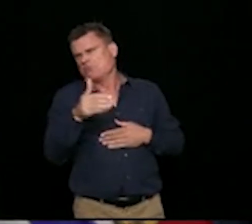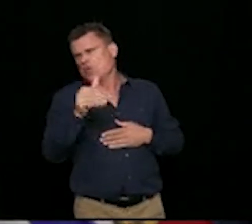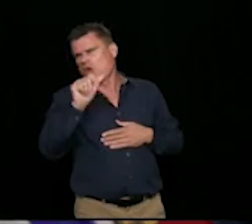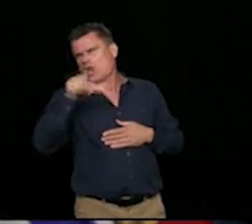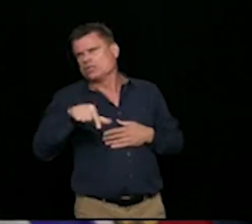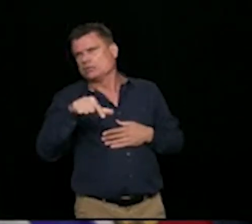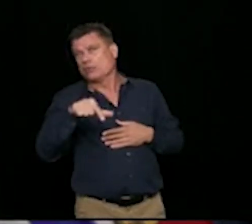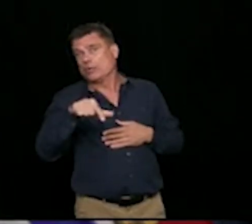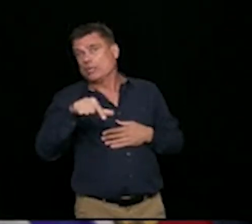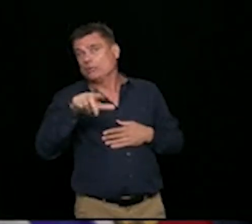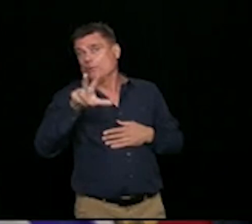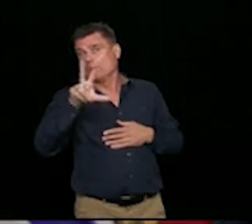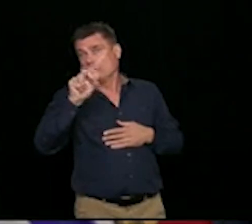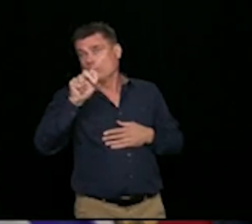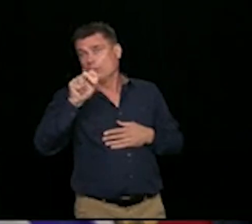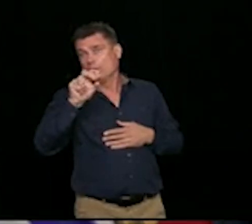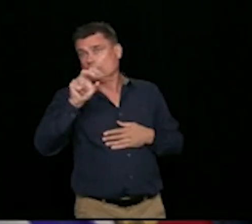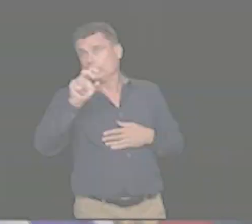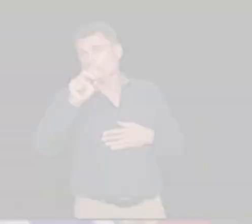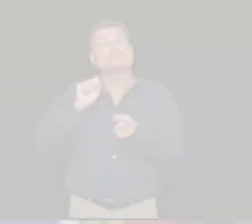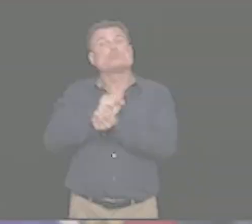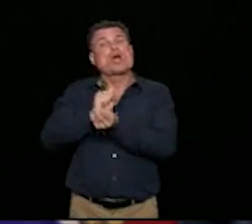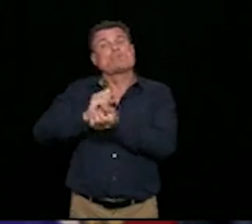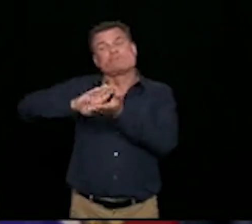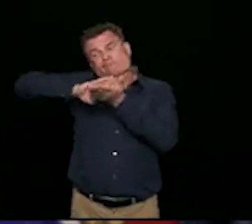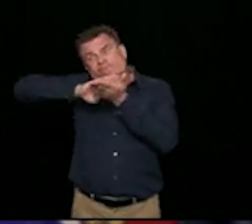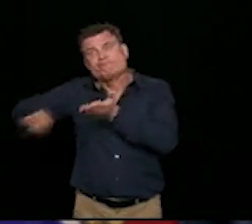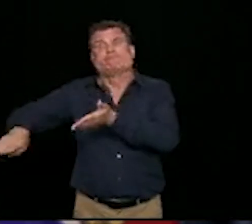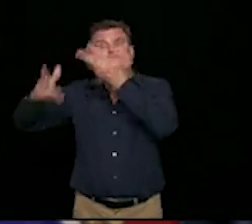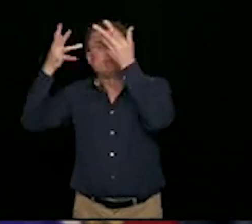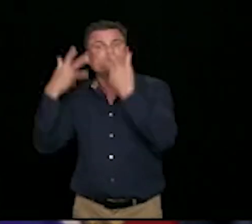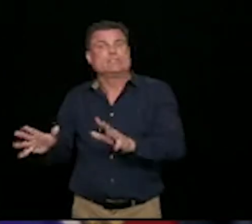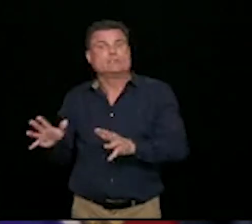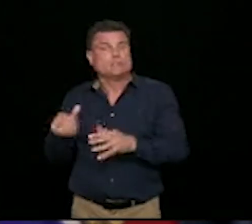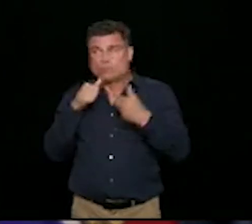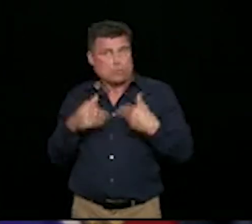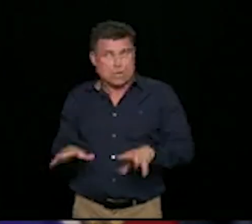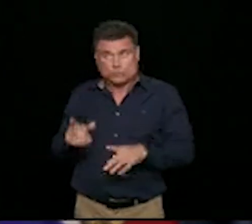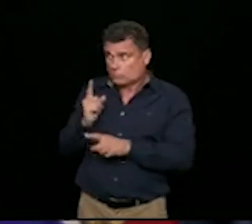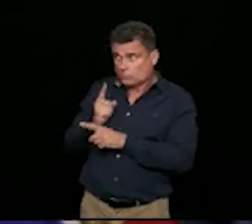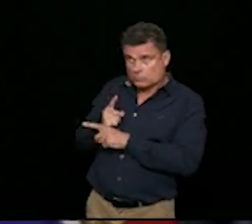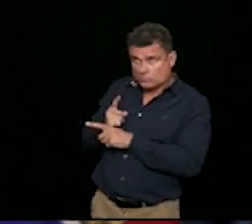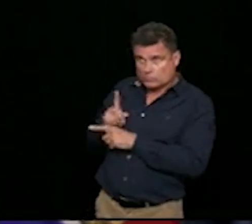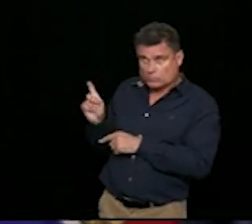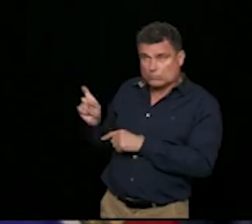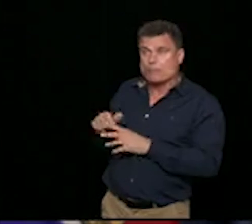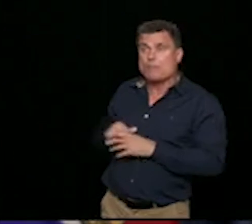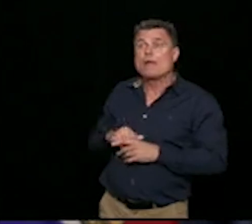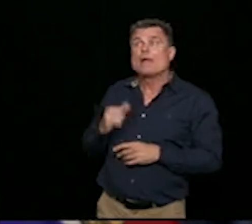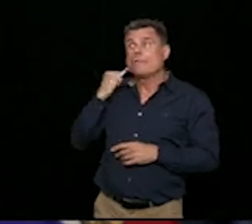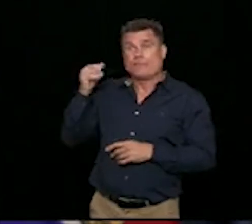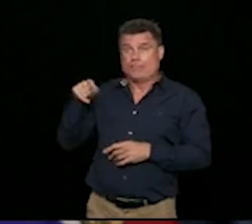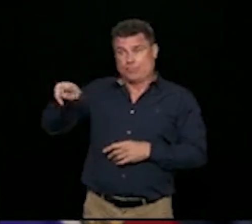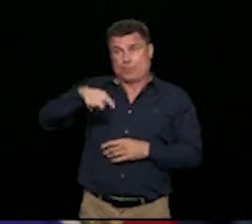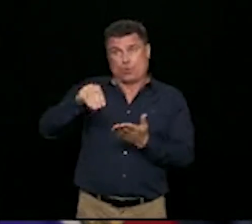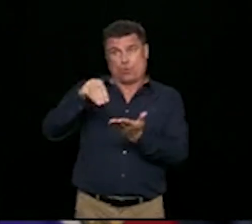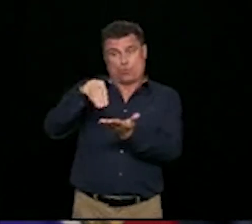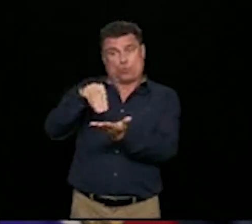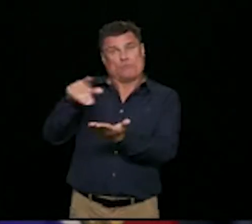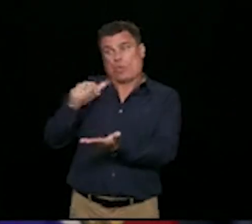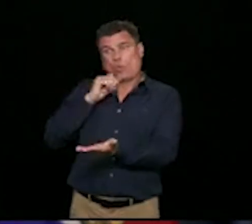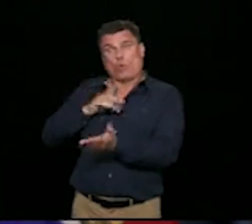would provide us by August 20th. When you yourself were saying you do not want to see them lose their jobs, you want to see